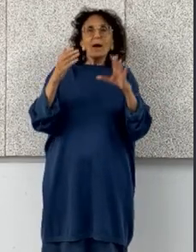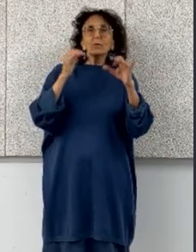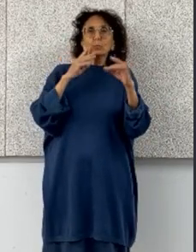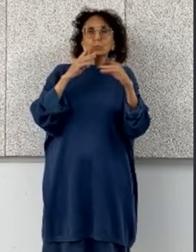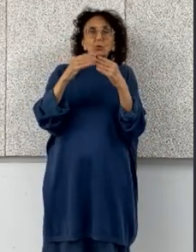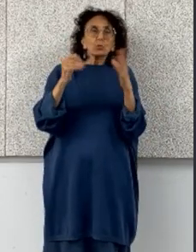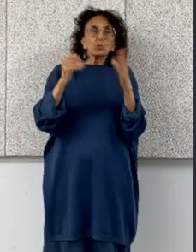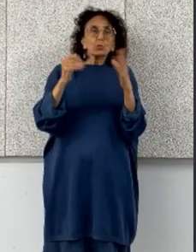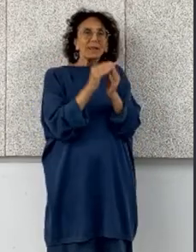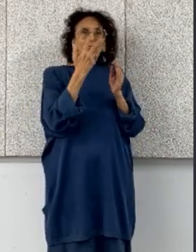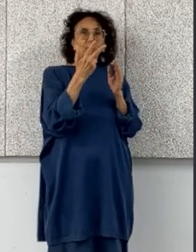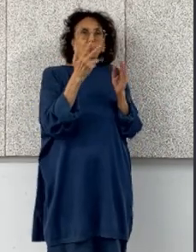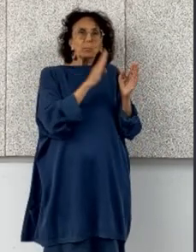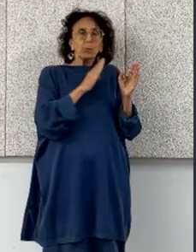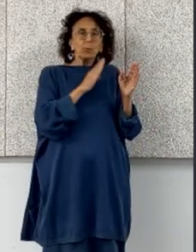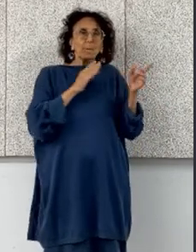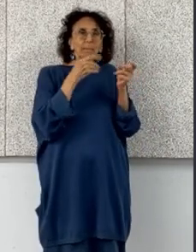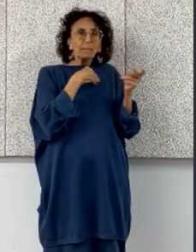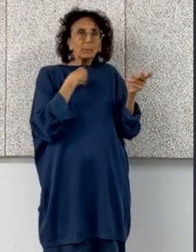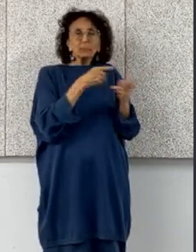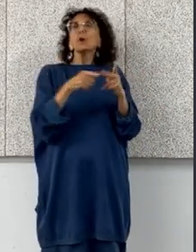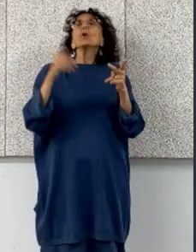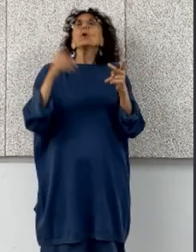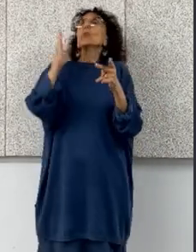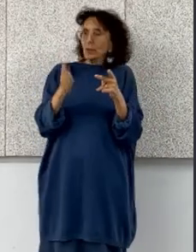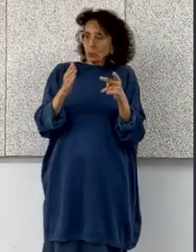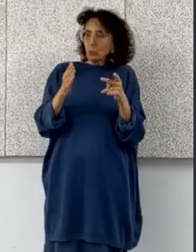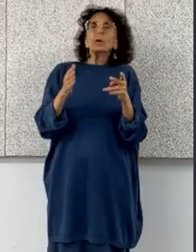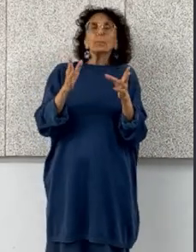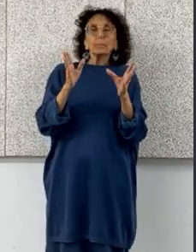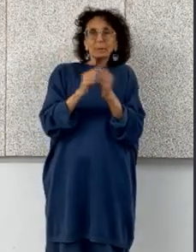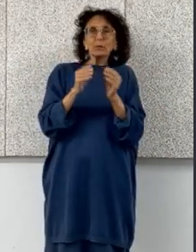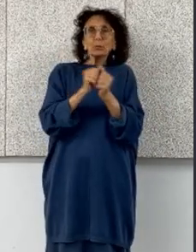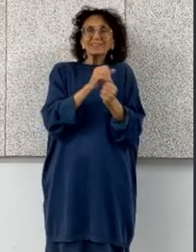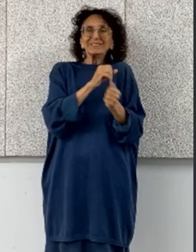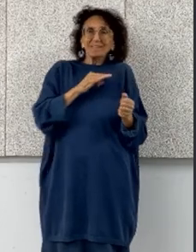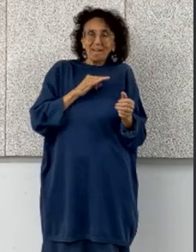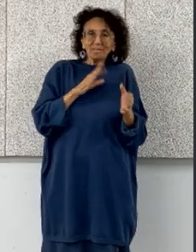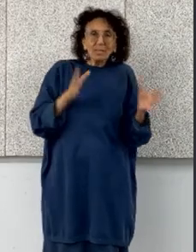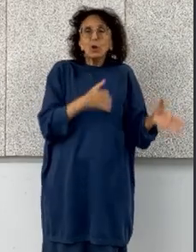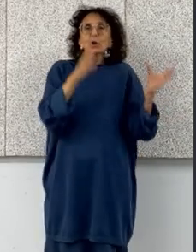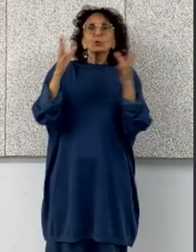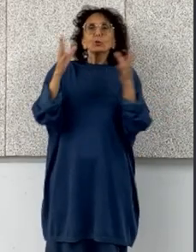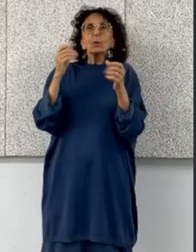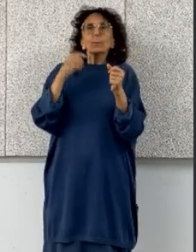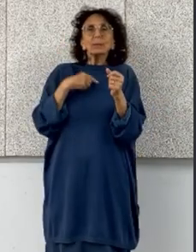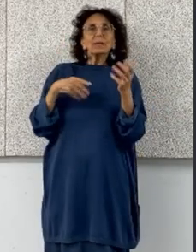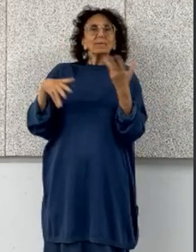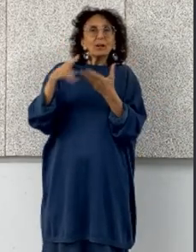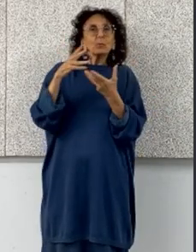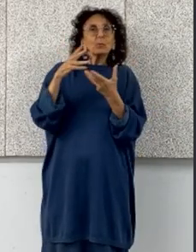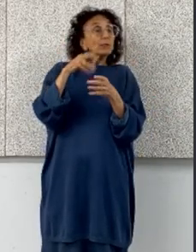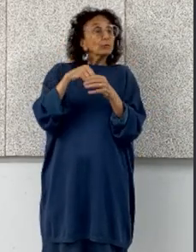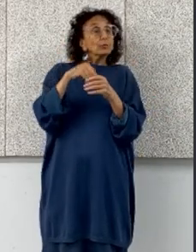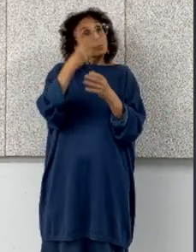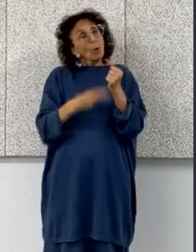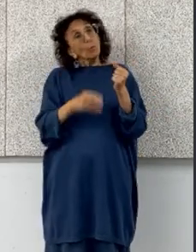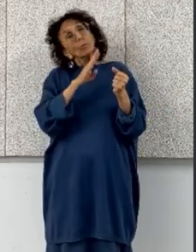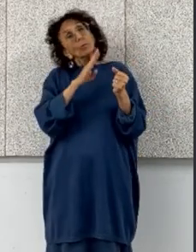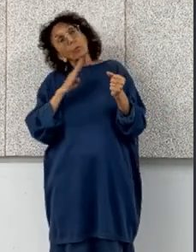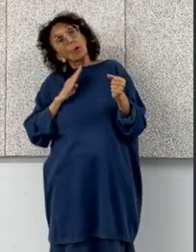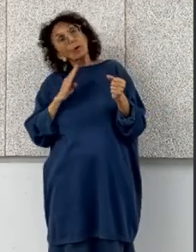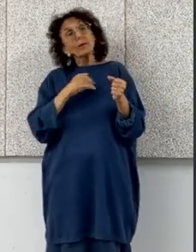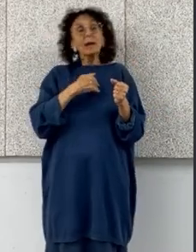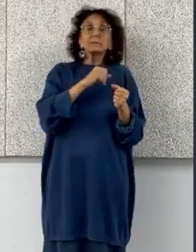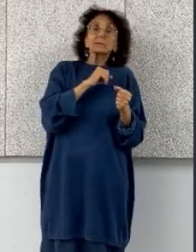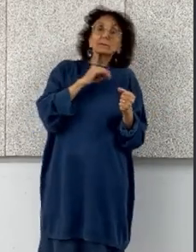board members. We're gonna have a process where you're gonna meet with staff members. We're gonna have a process where you're gonna be in a mixed environment with both those constituencies, and we're